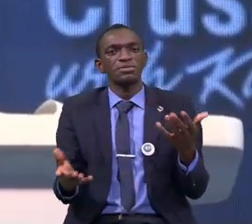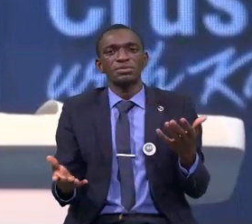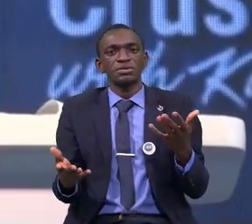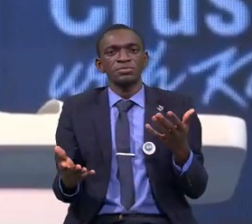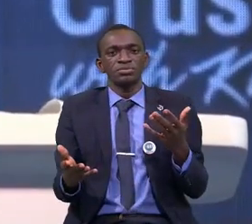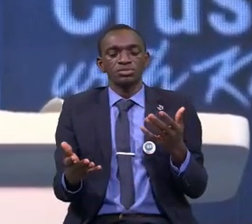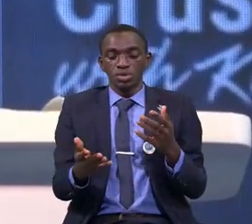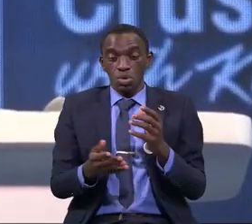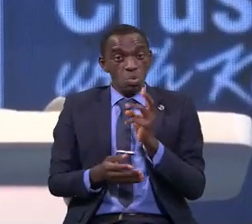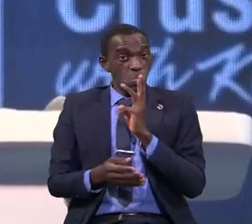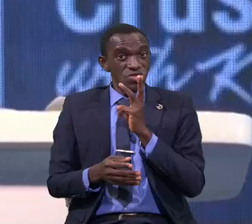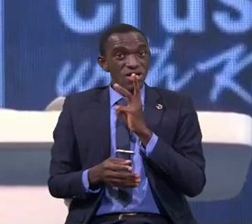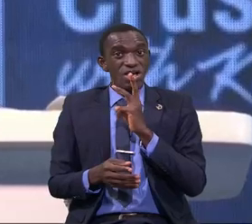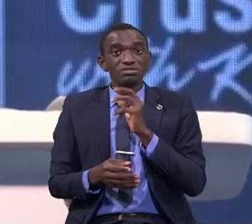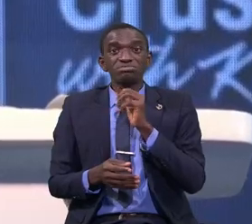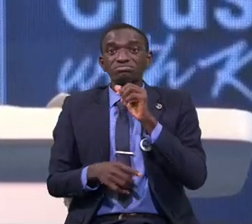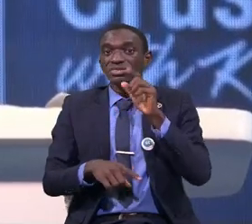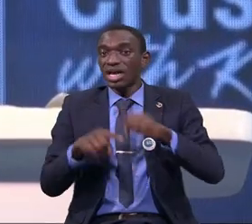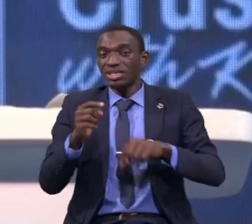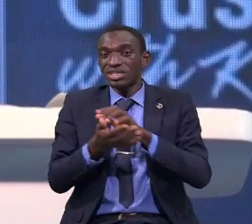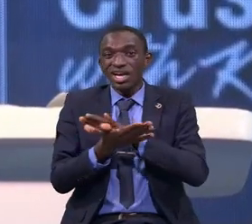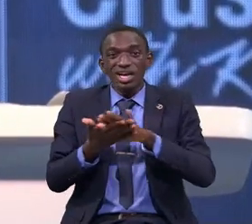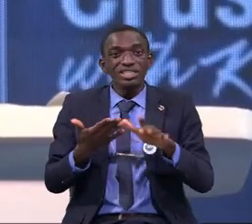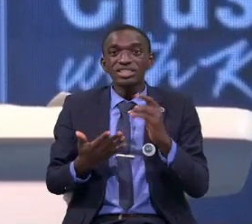Water does not cleanse the tongue.